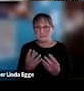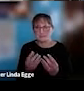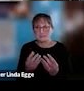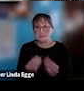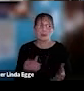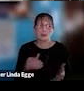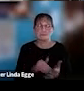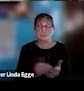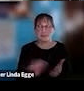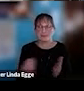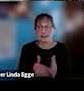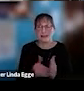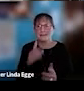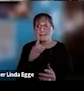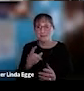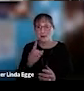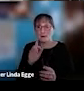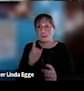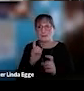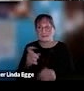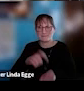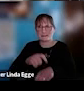Okay, I'm going to give her a minute to come back.